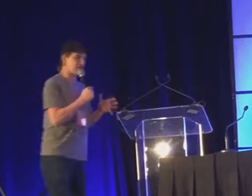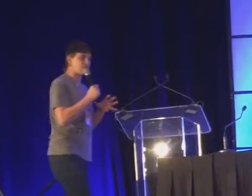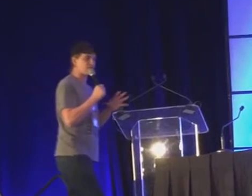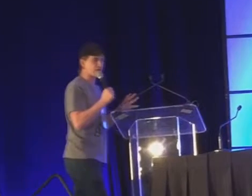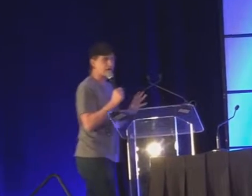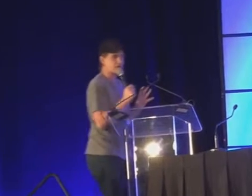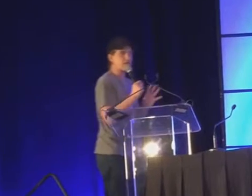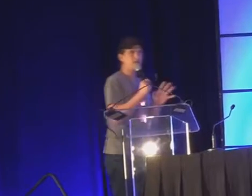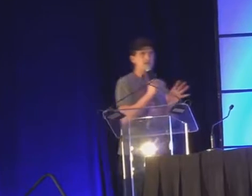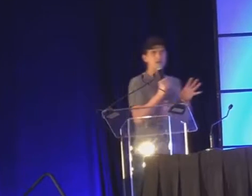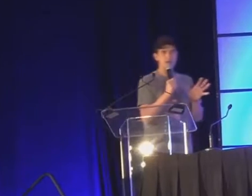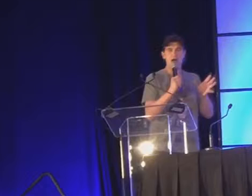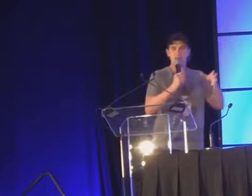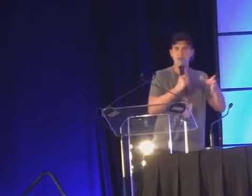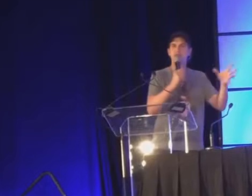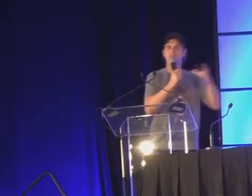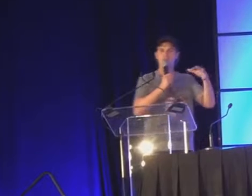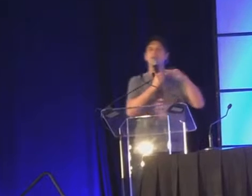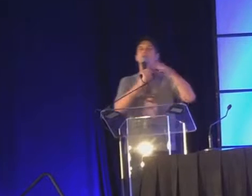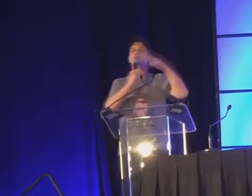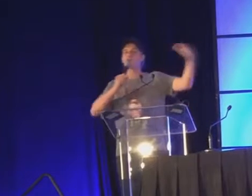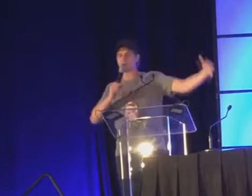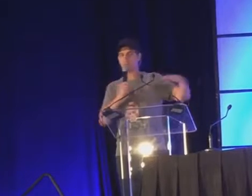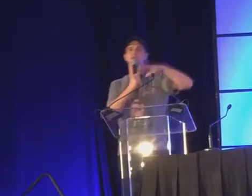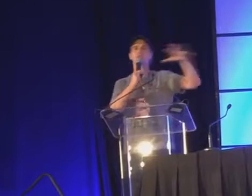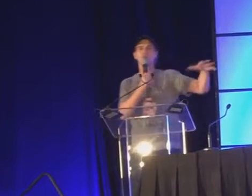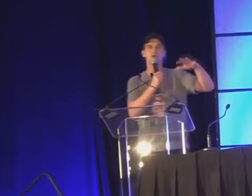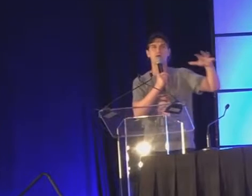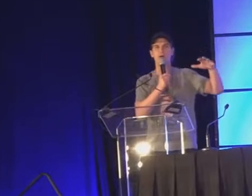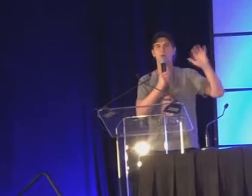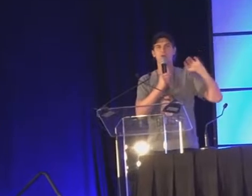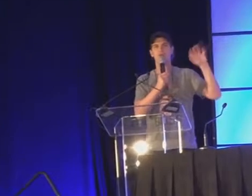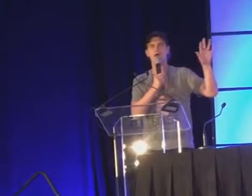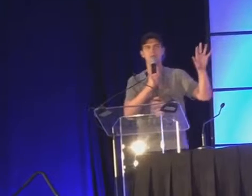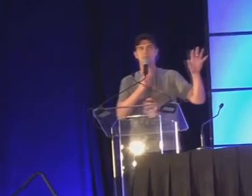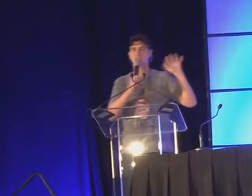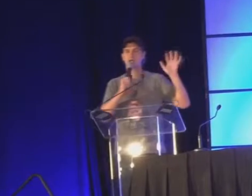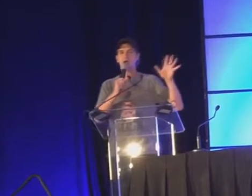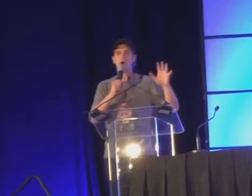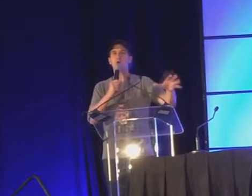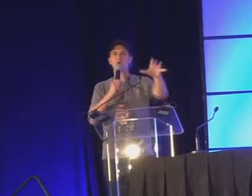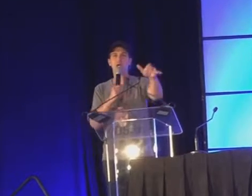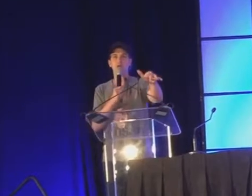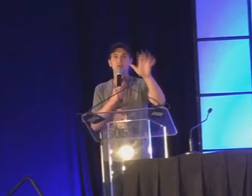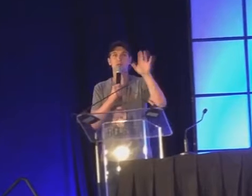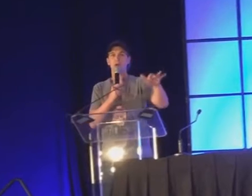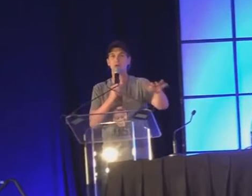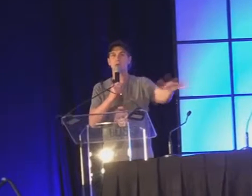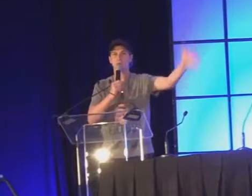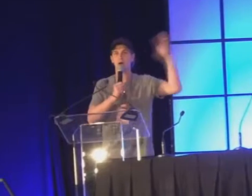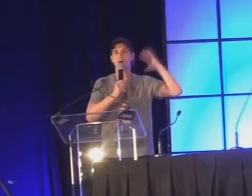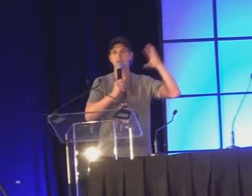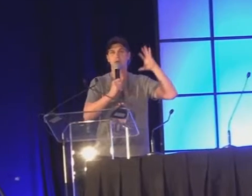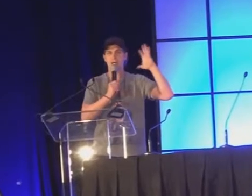and all that, like I feel like I believe that they're really going to try to make a feature movie and all that, where then it was just like, oh, okay, you're going to